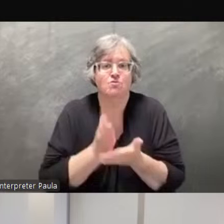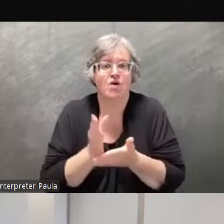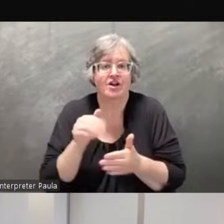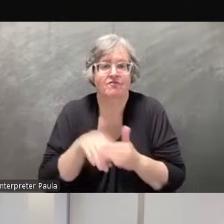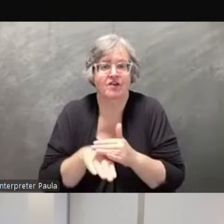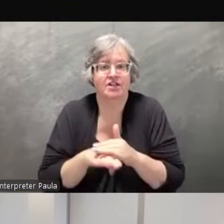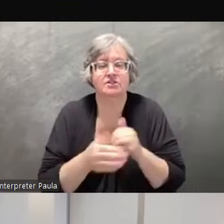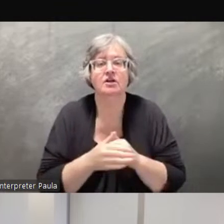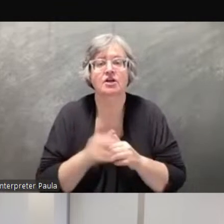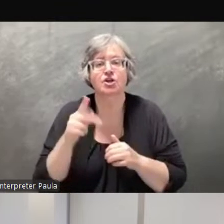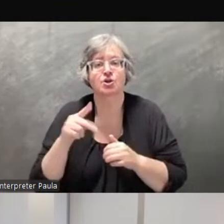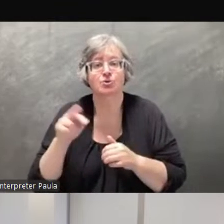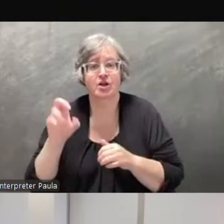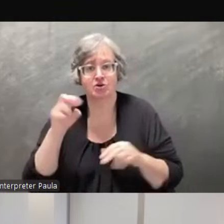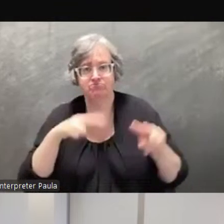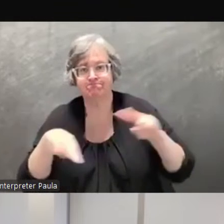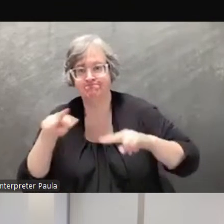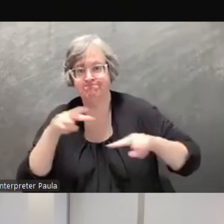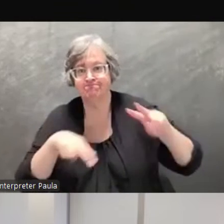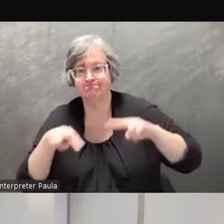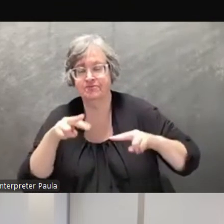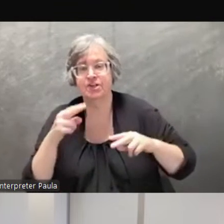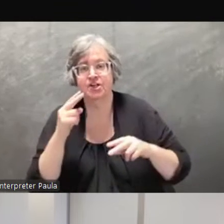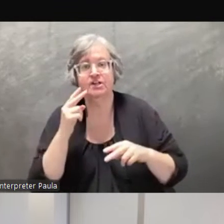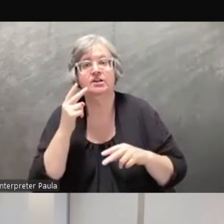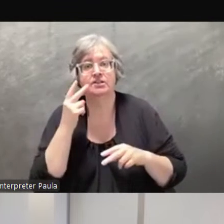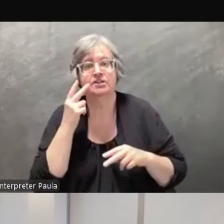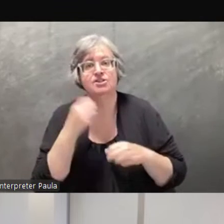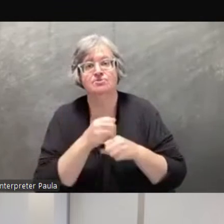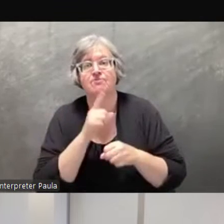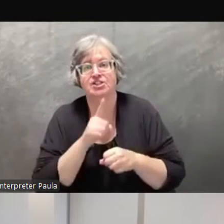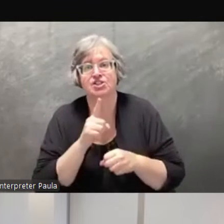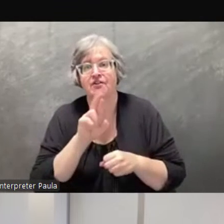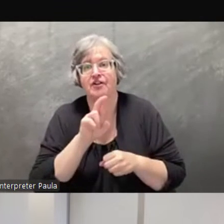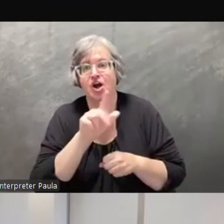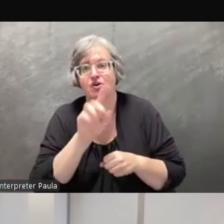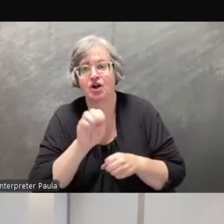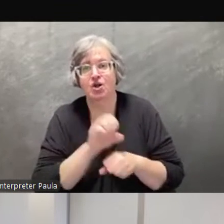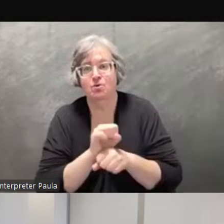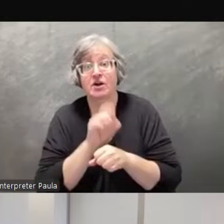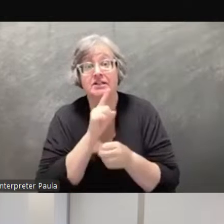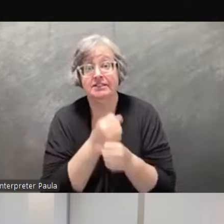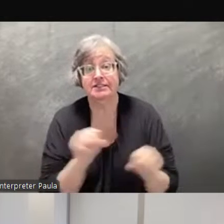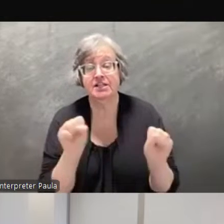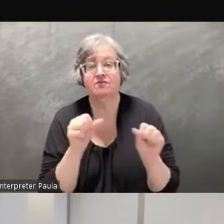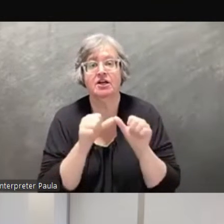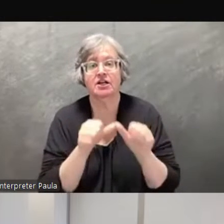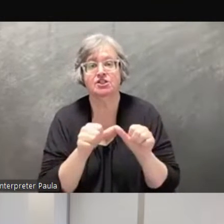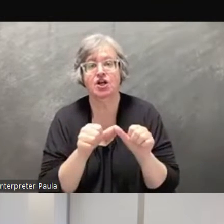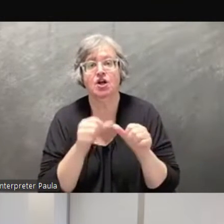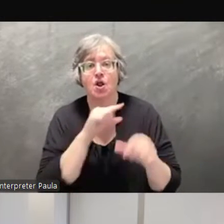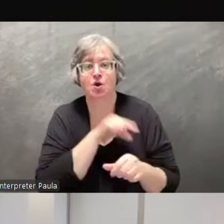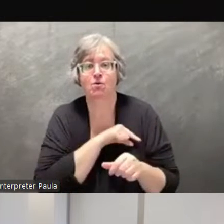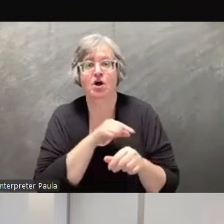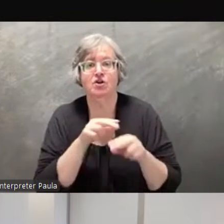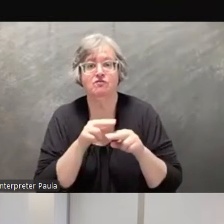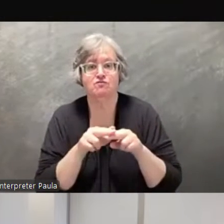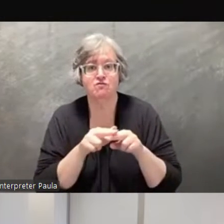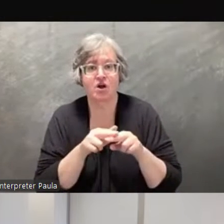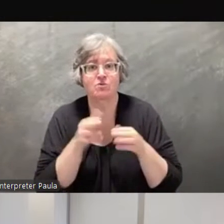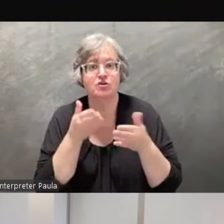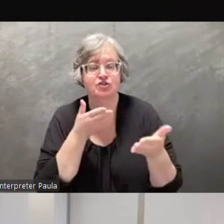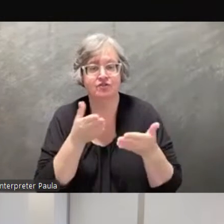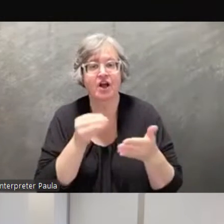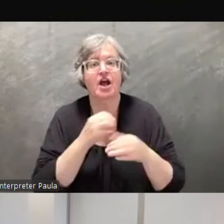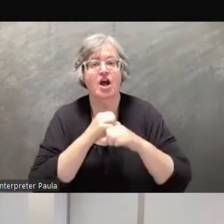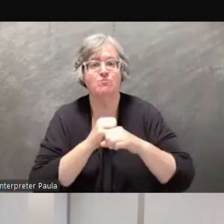to evaluate and monitor RLE work to ensure safety, maintain the quality of rail service, and protect UPRR's property.